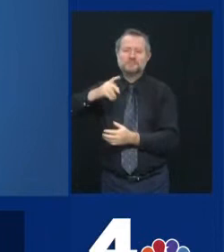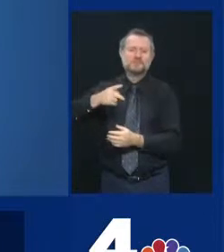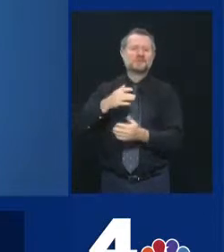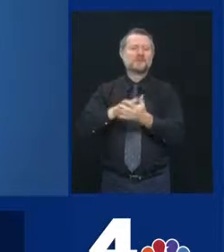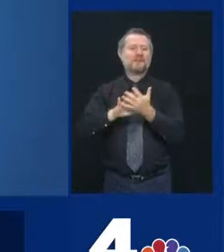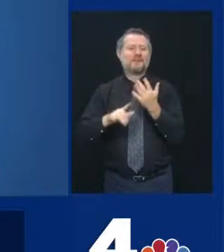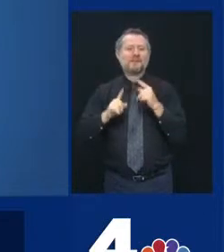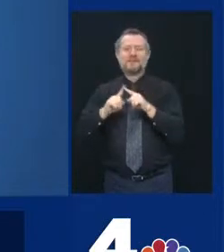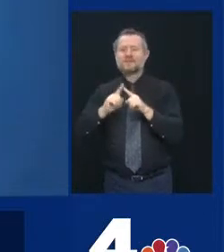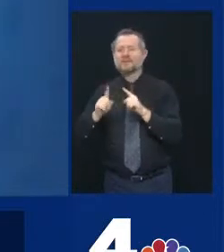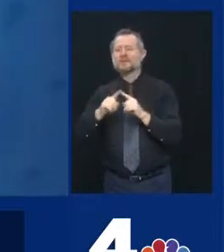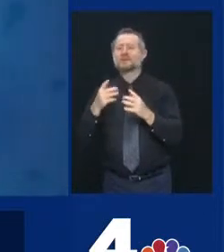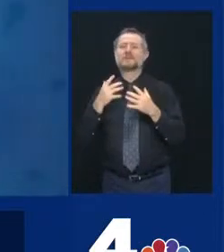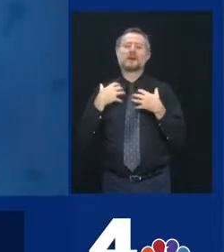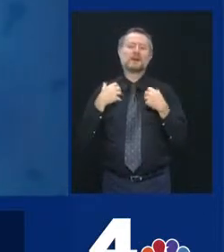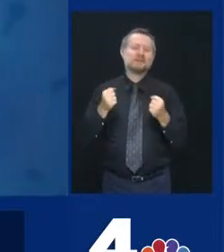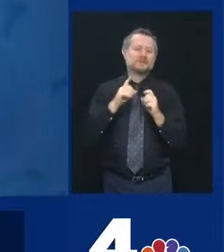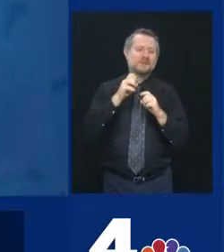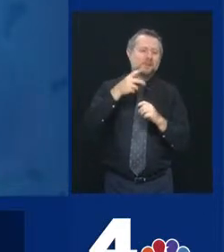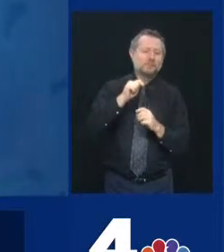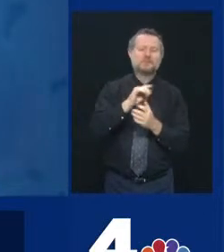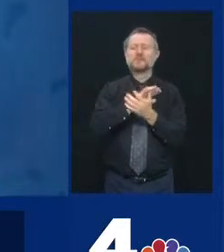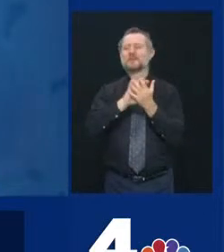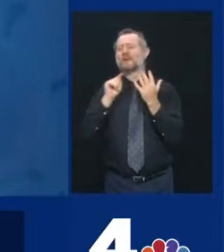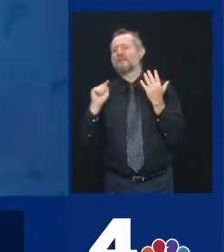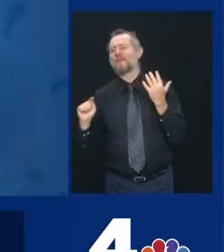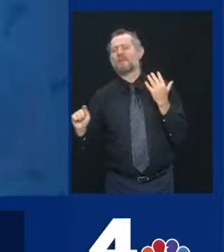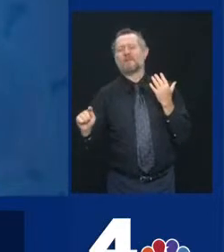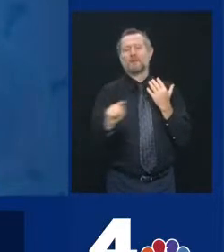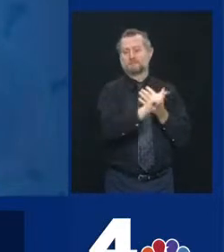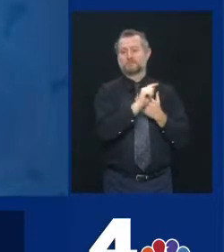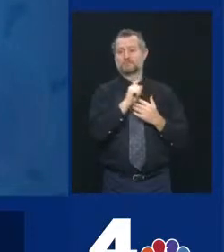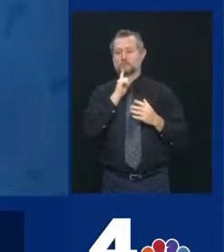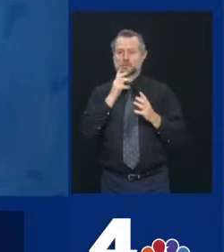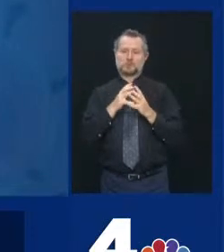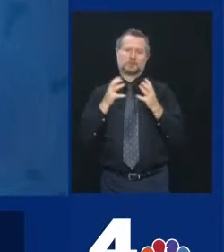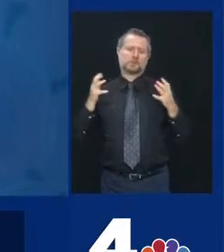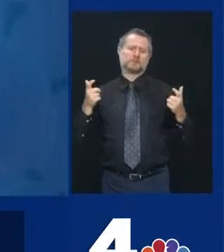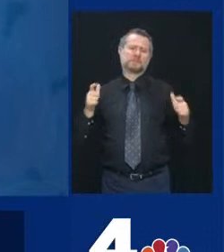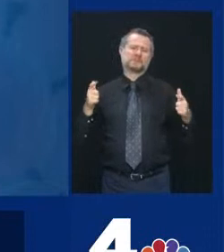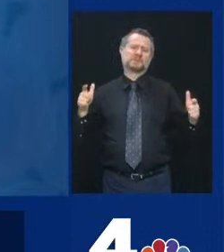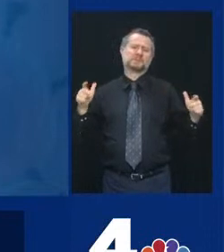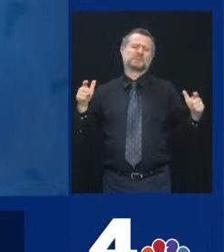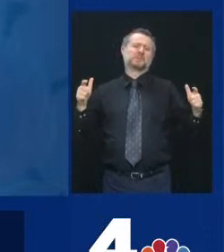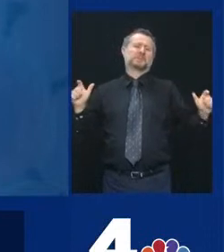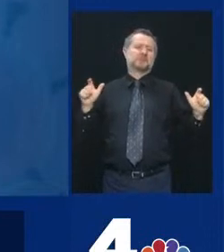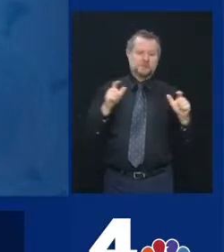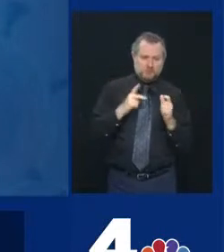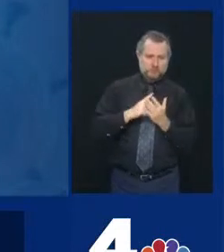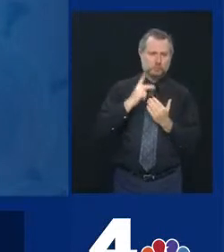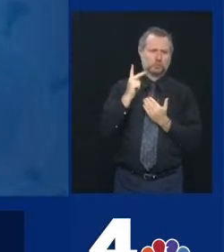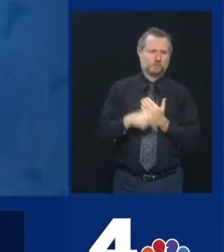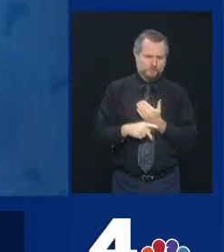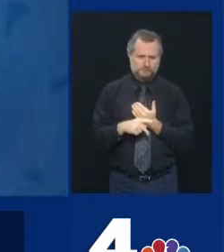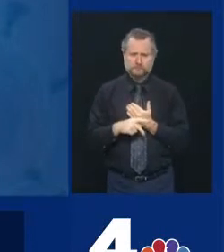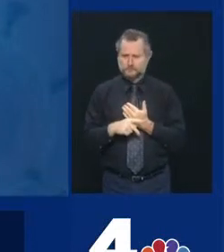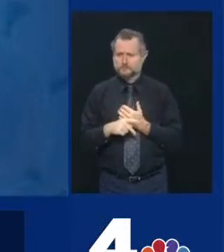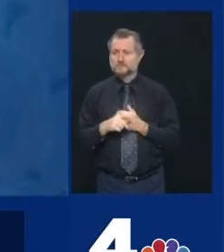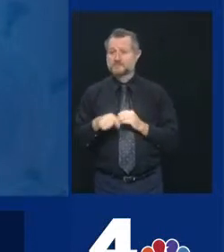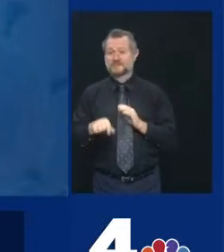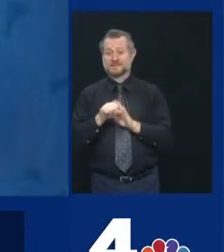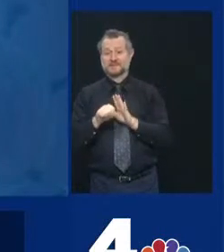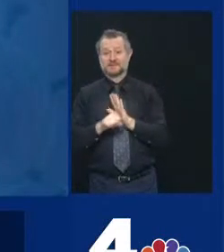Health, mobile units, mass vaccination sites. The state will have a